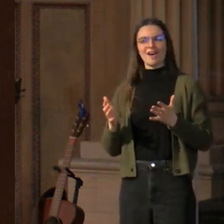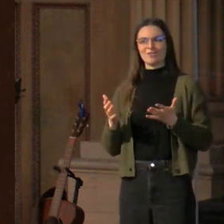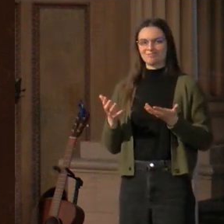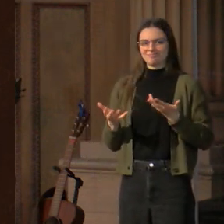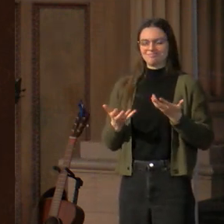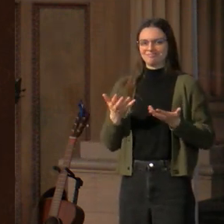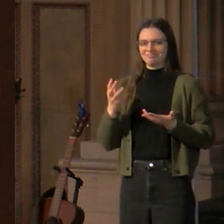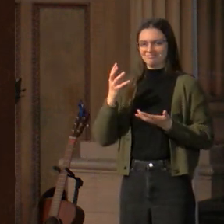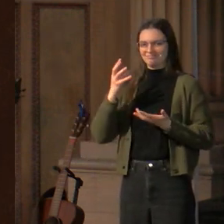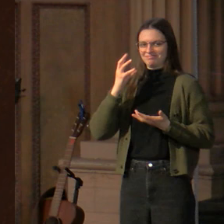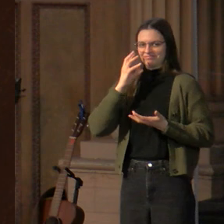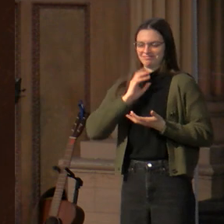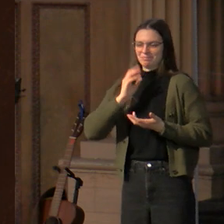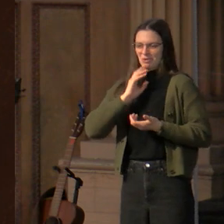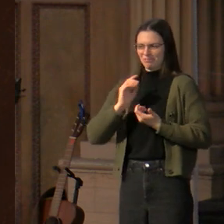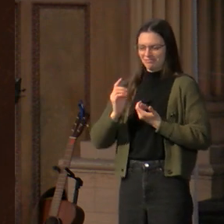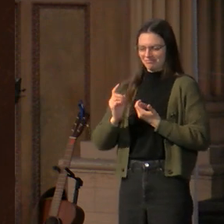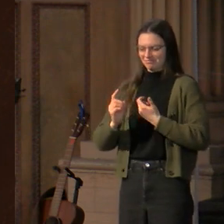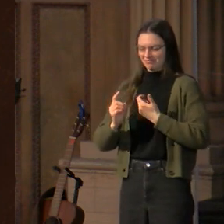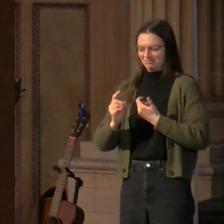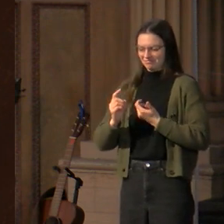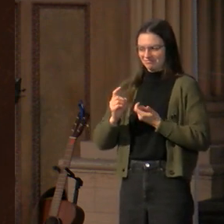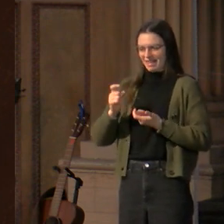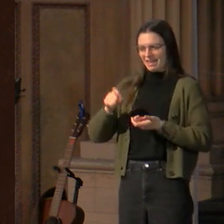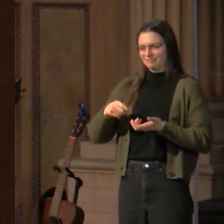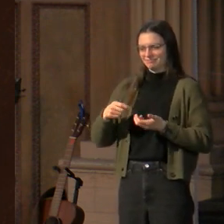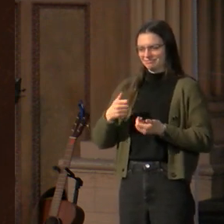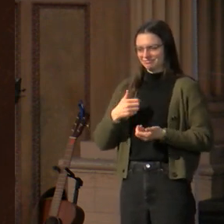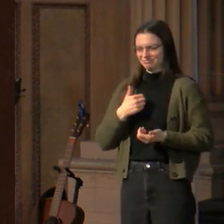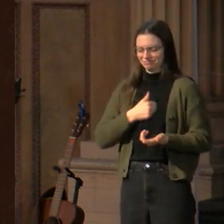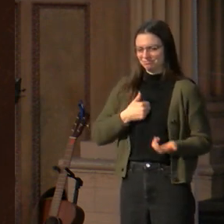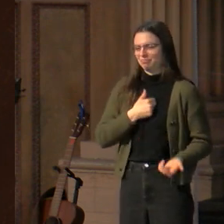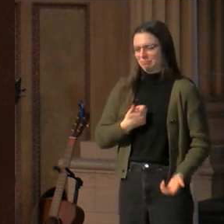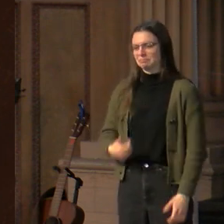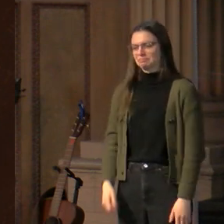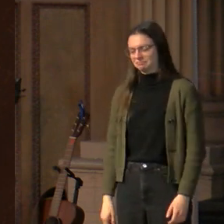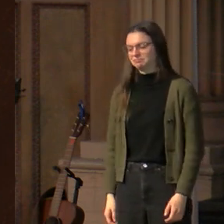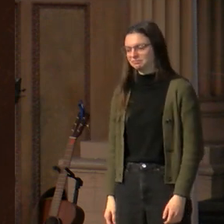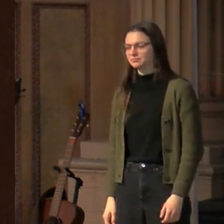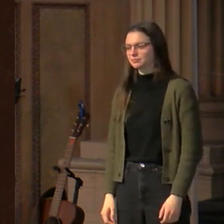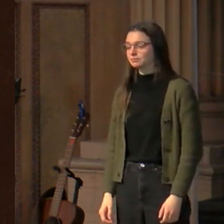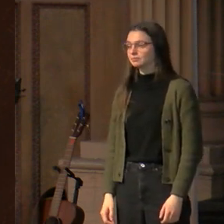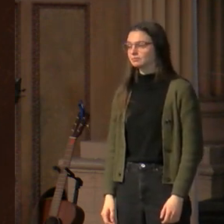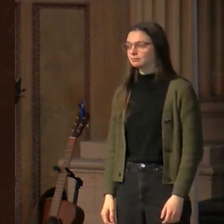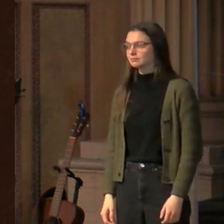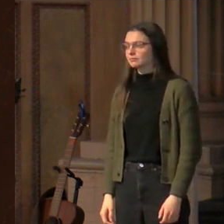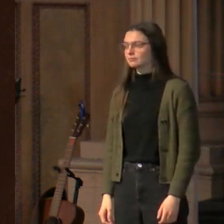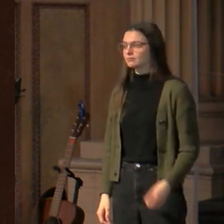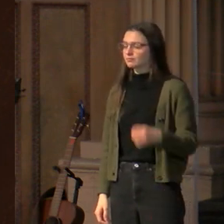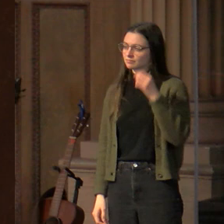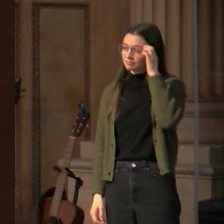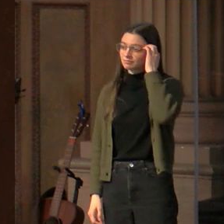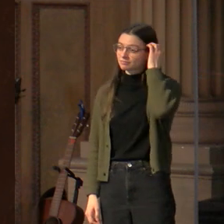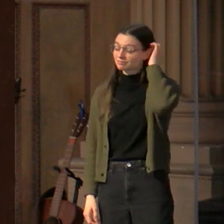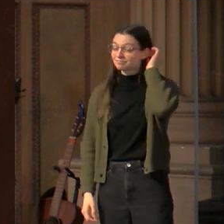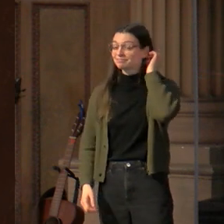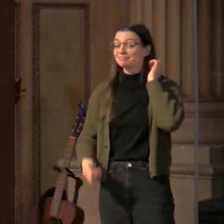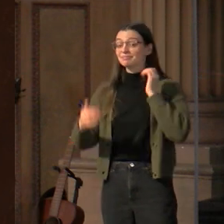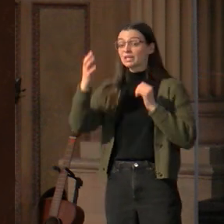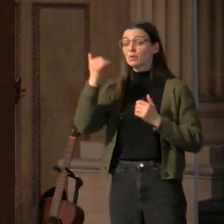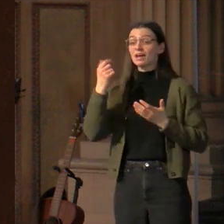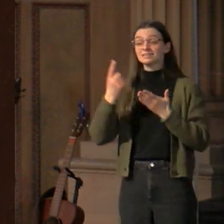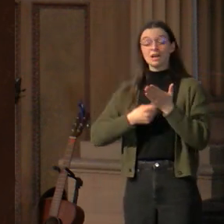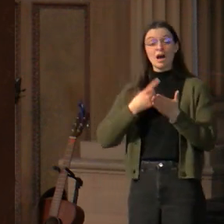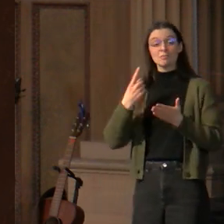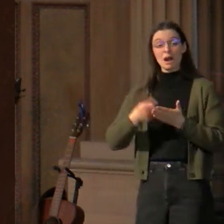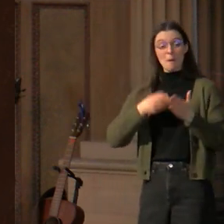And this is not uncommon at all. It's not uncommon for us to be most upset at somebody who is the most like us, or to